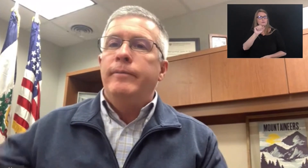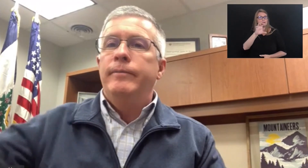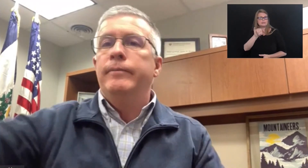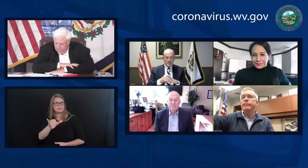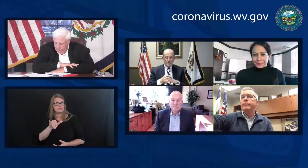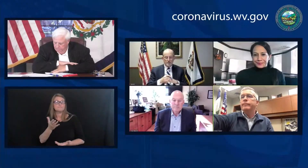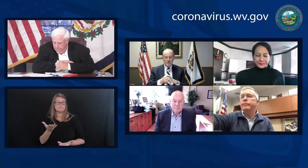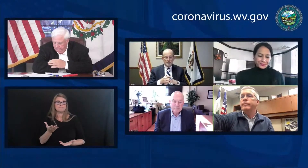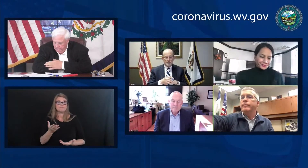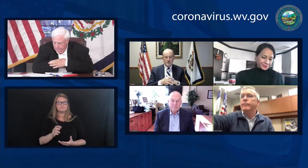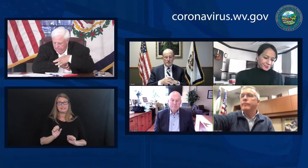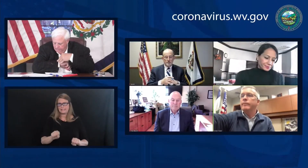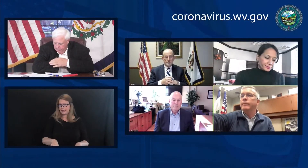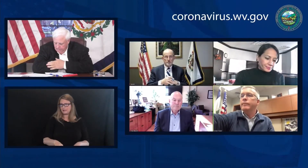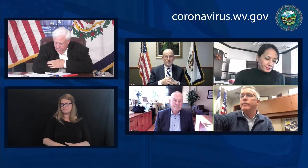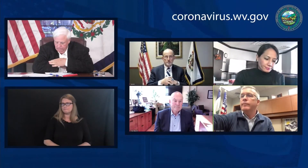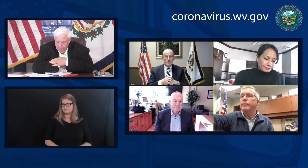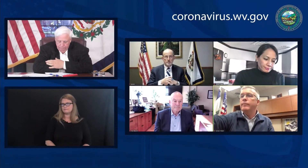vaccines.